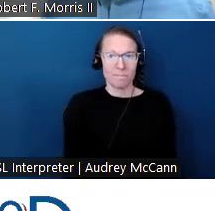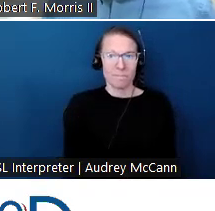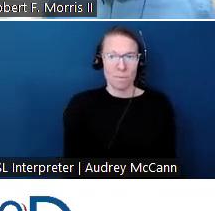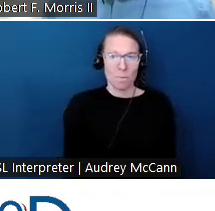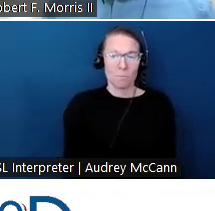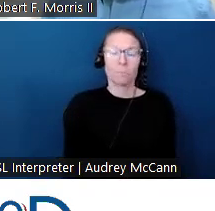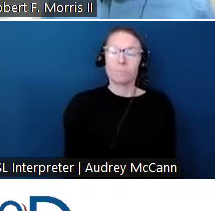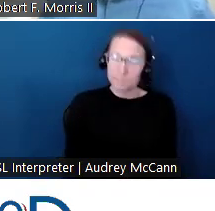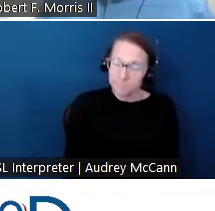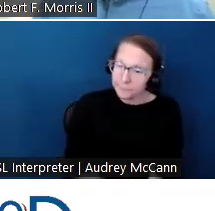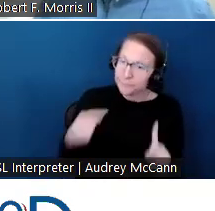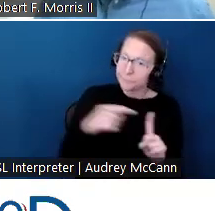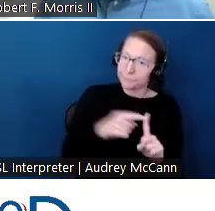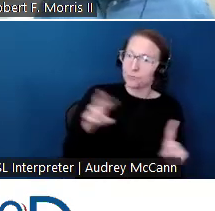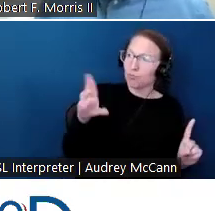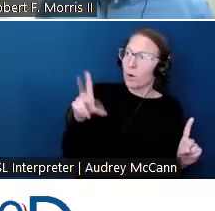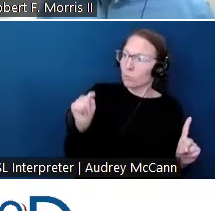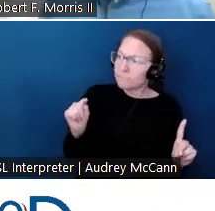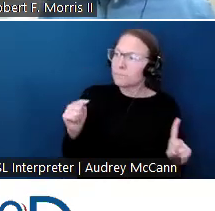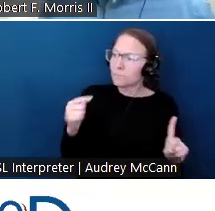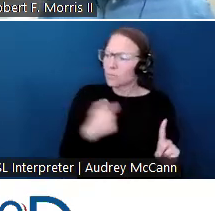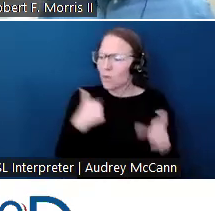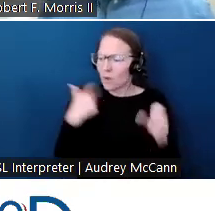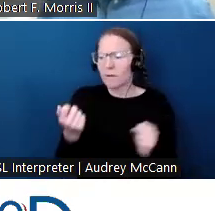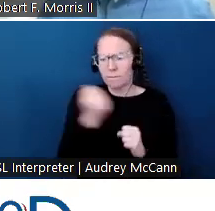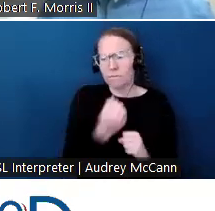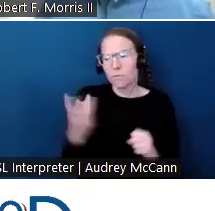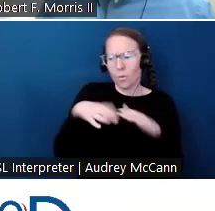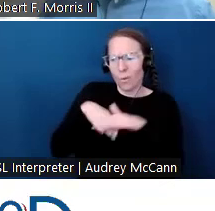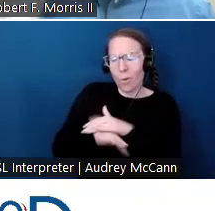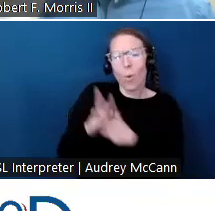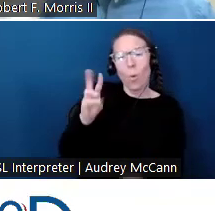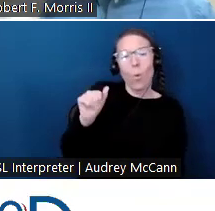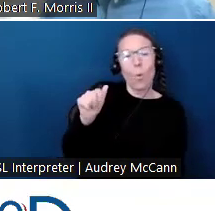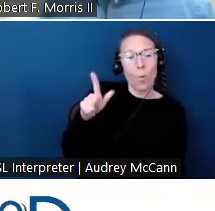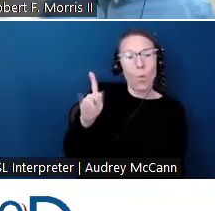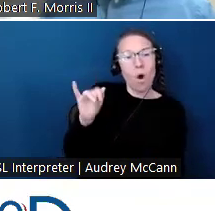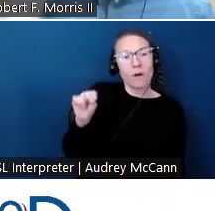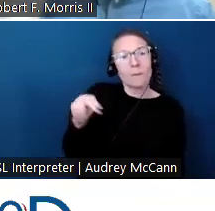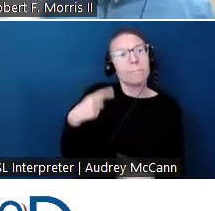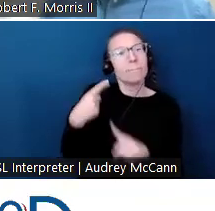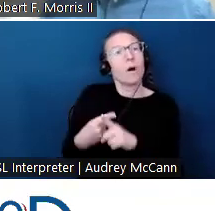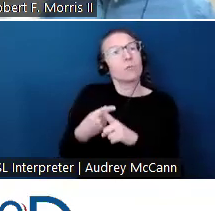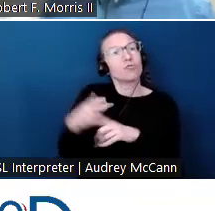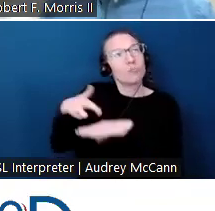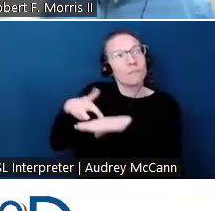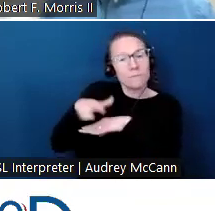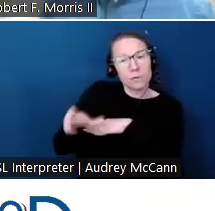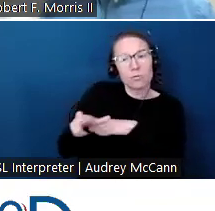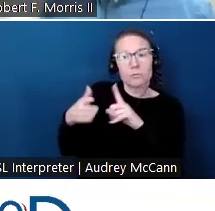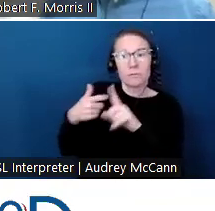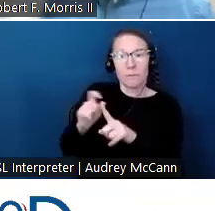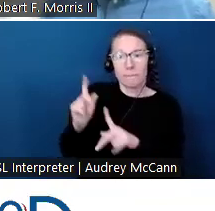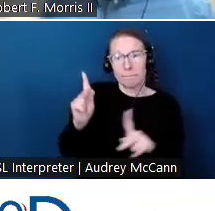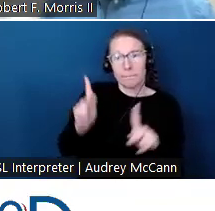We get quite a few walk-ins and referrals from people who